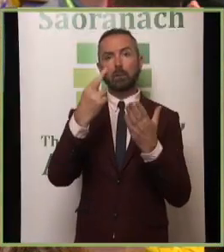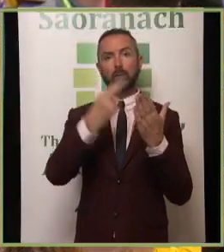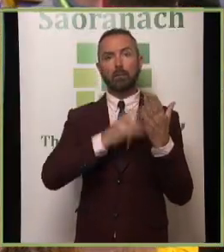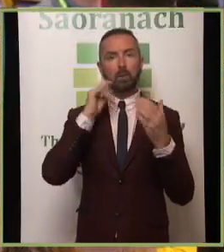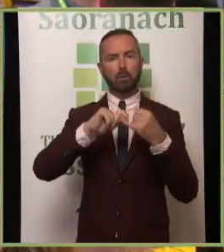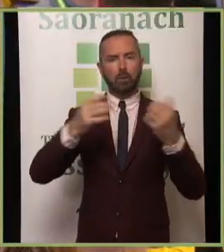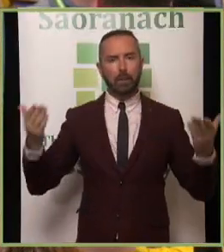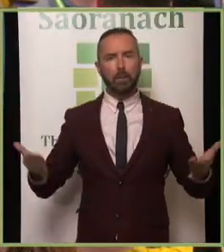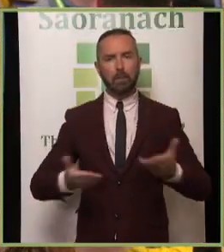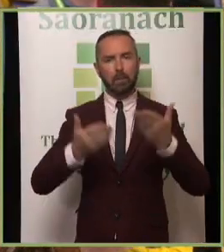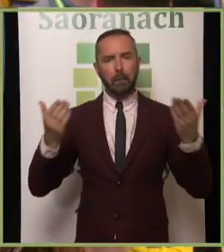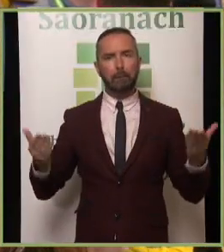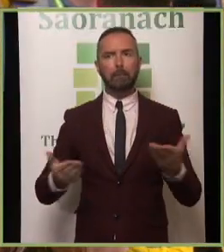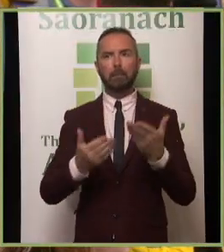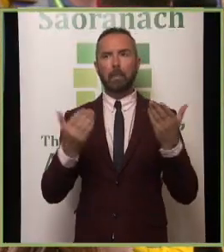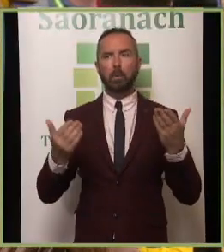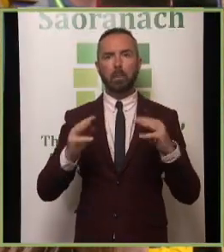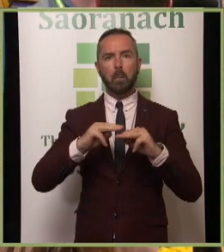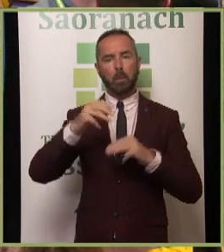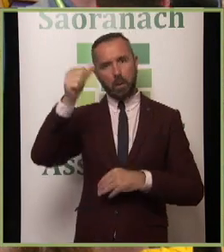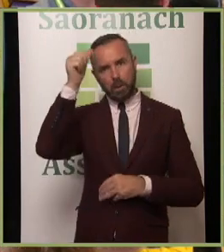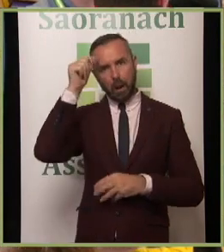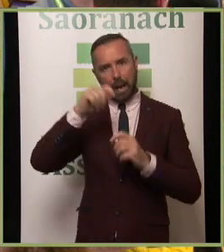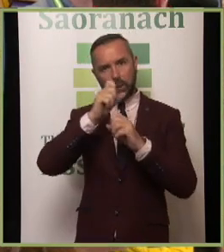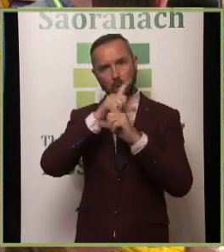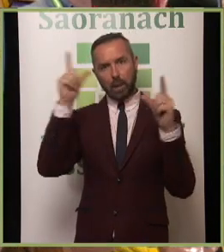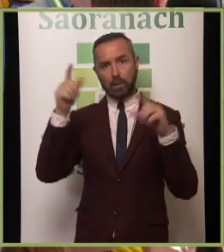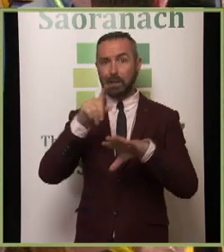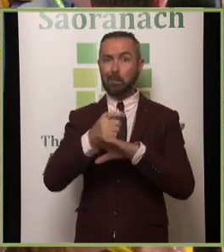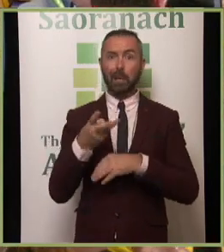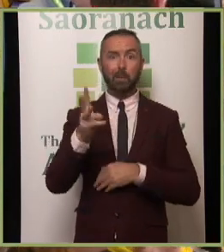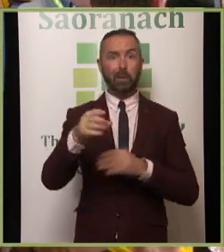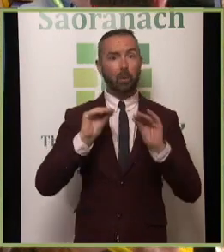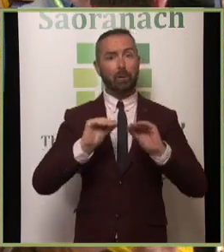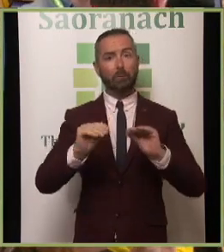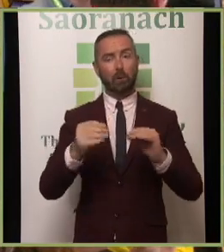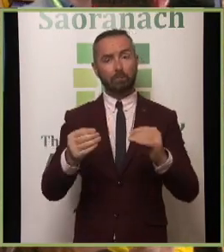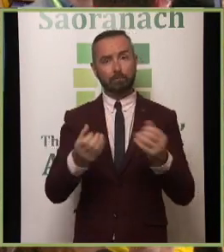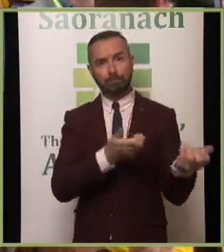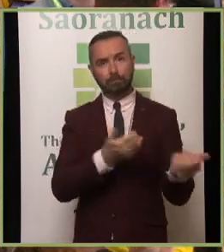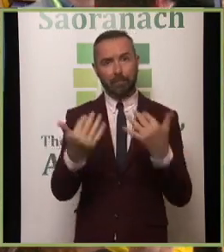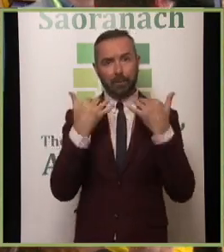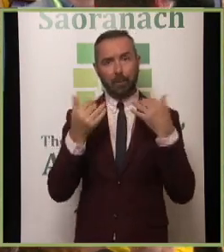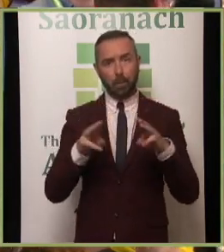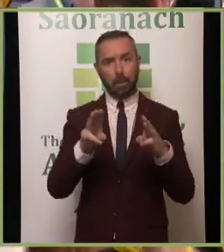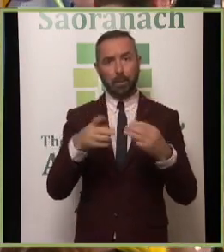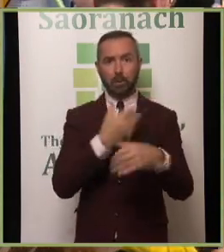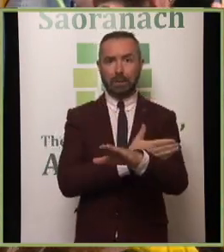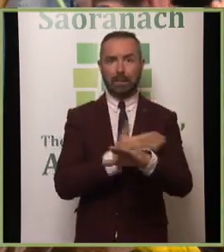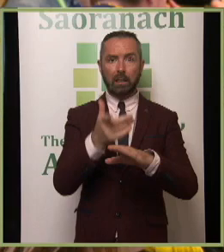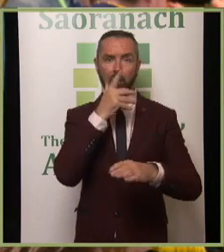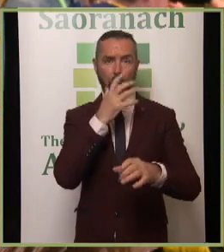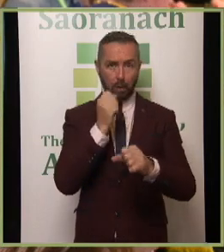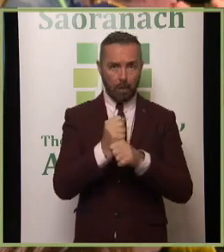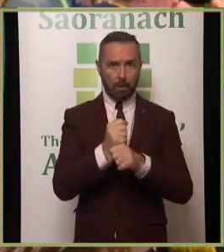promote sort of greater knowledge of it. There's no better way to inform people than to have your children start to talk about